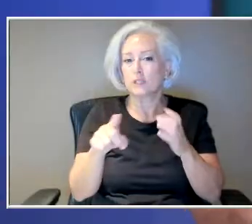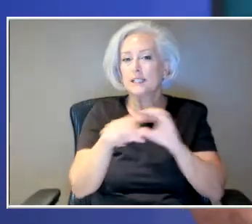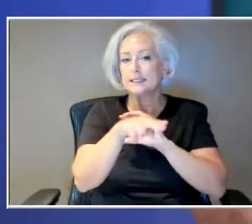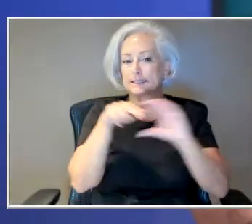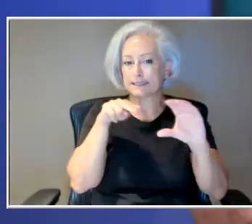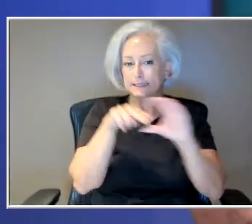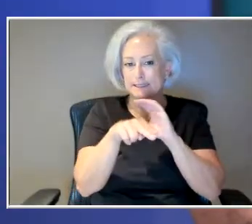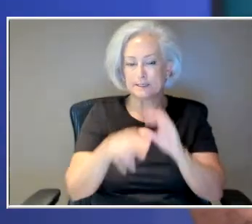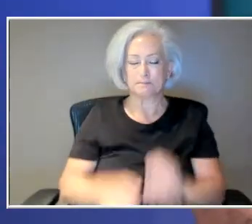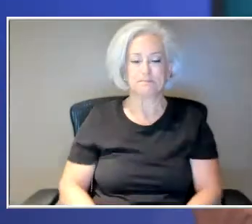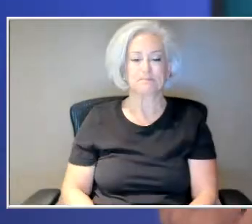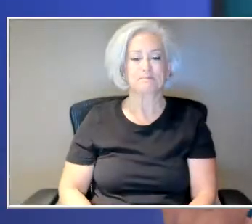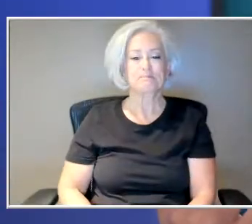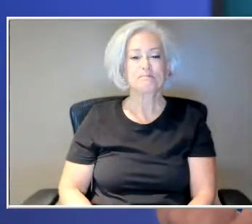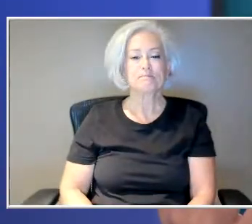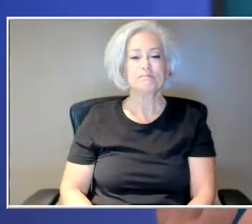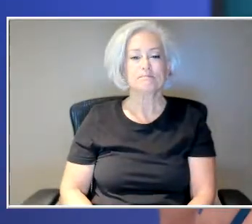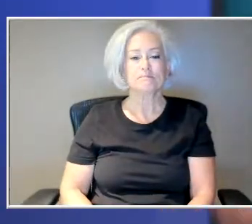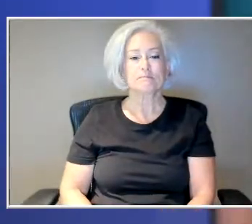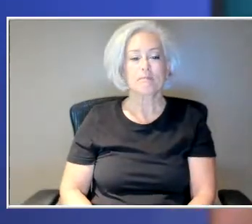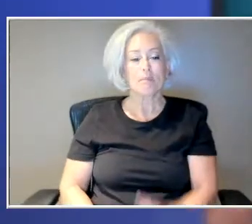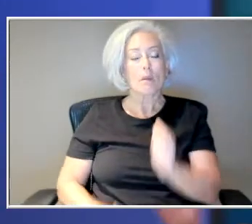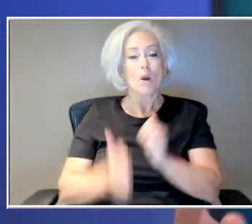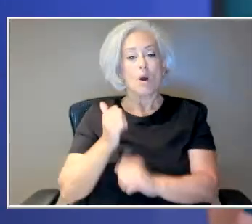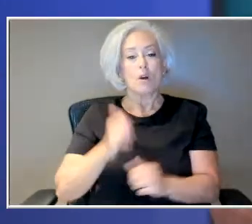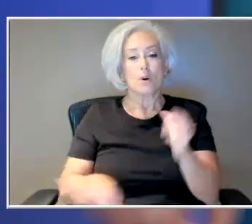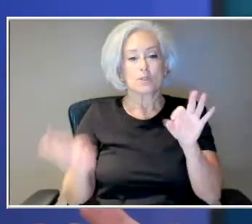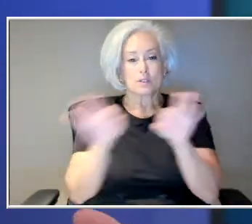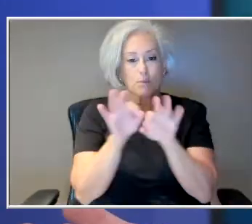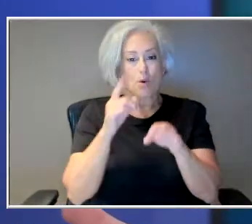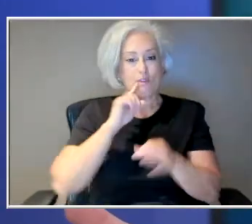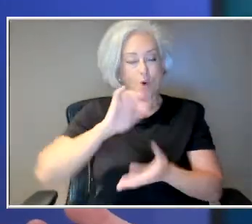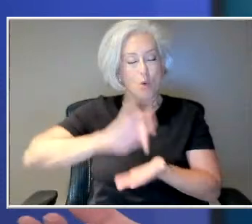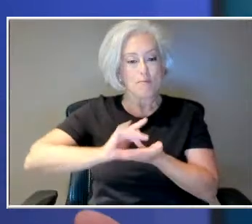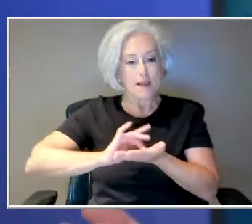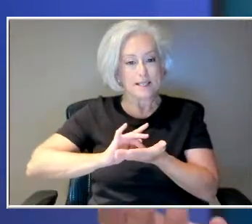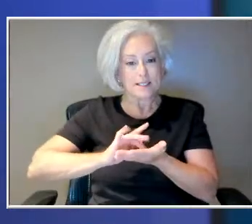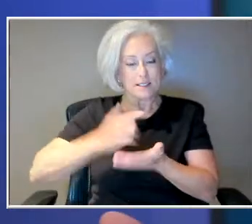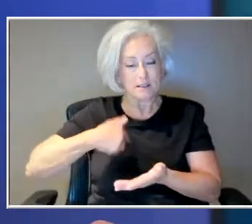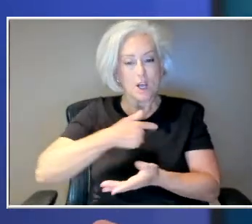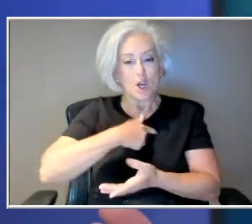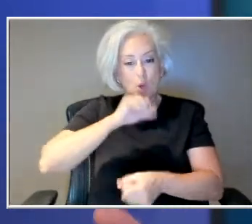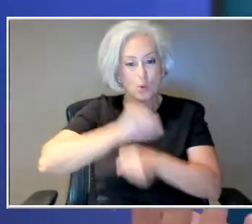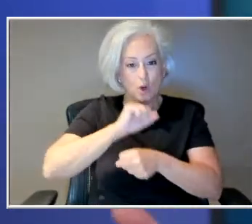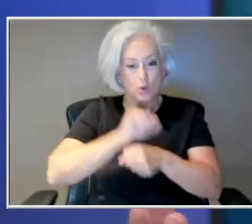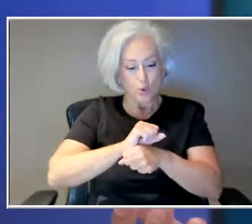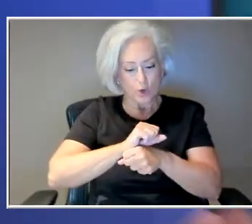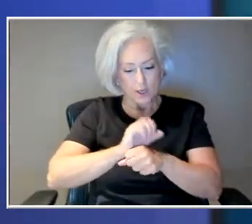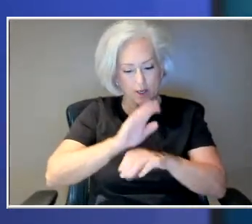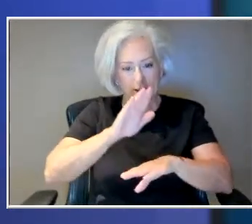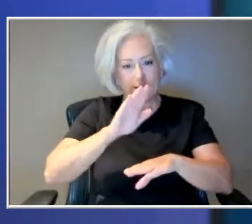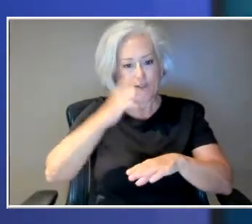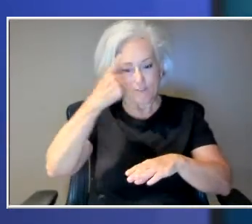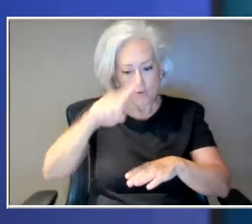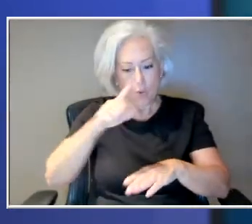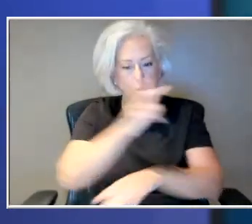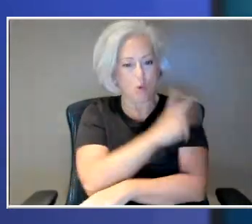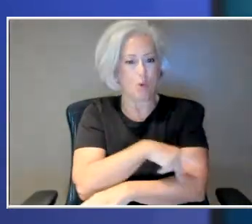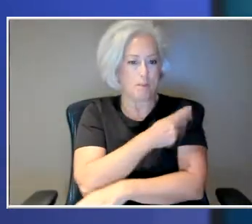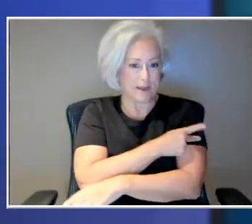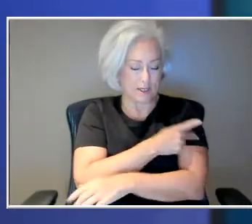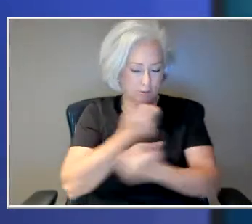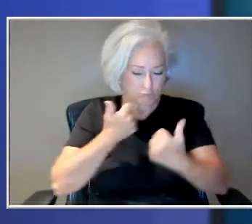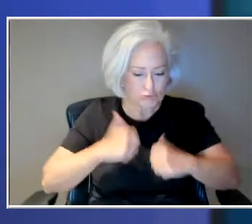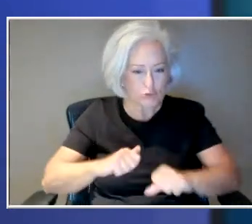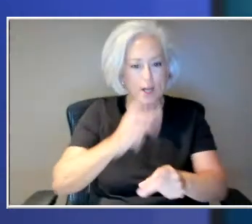Importantly, in the field of medicine, we're all working on behalf of the patient to try to keep them as safe as possible. From